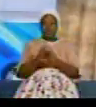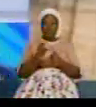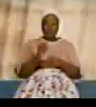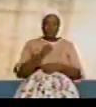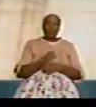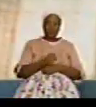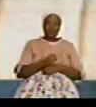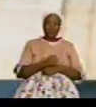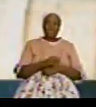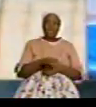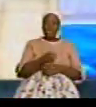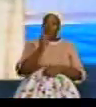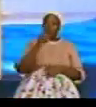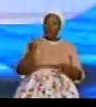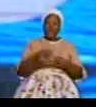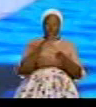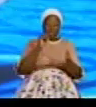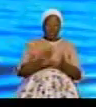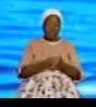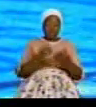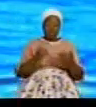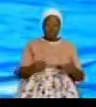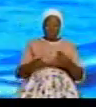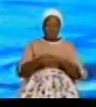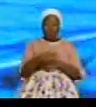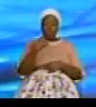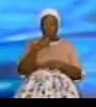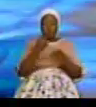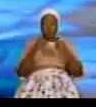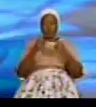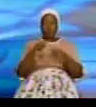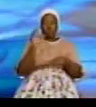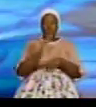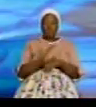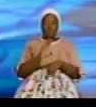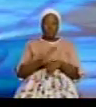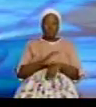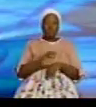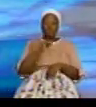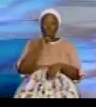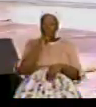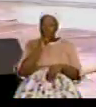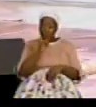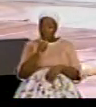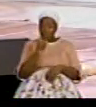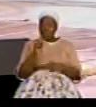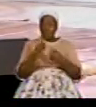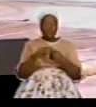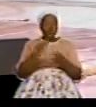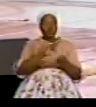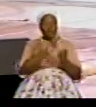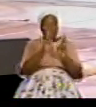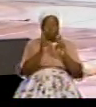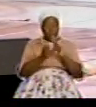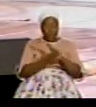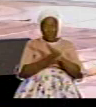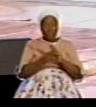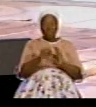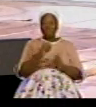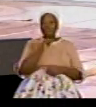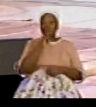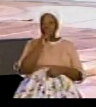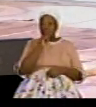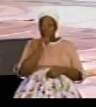like that today who comes to church not to repent,